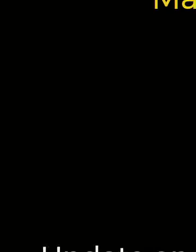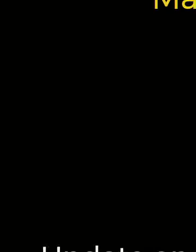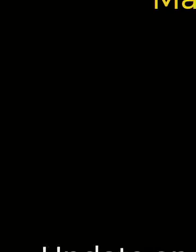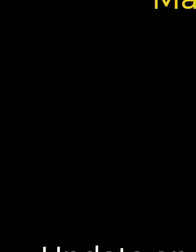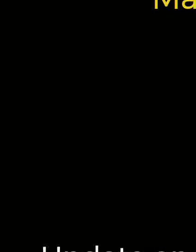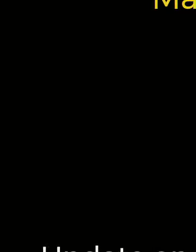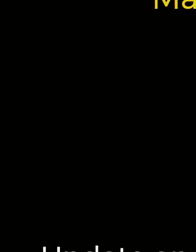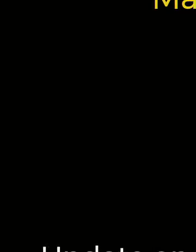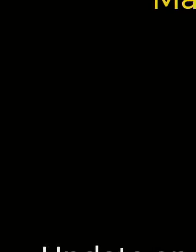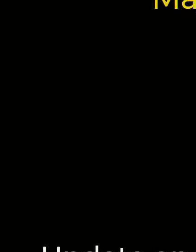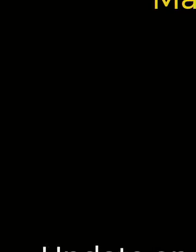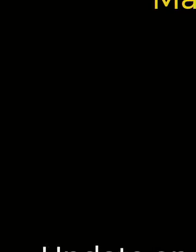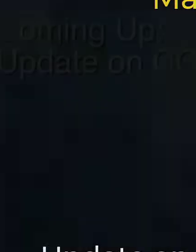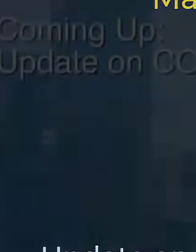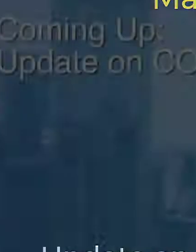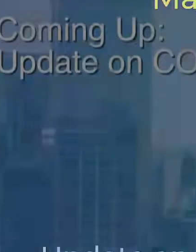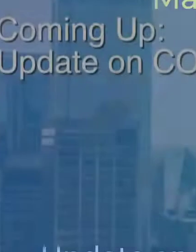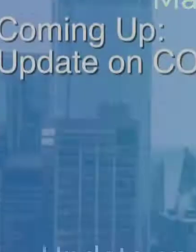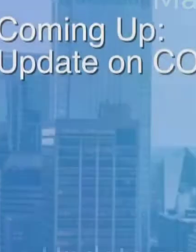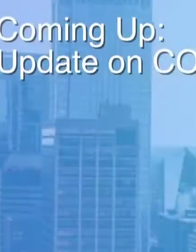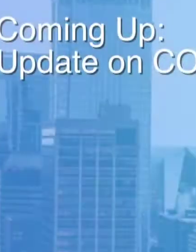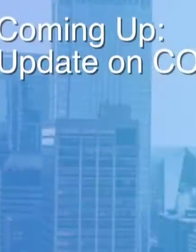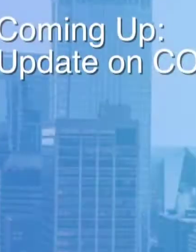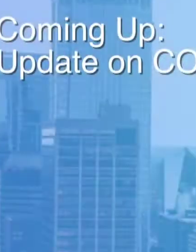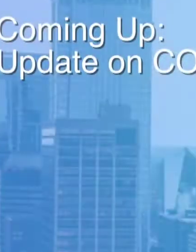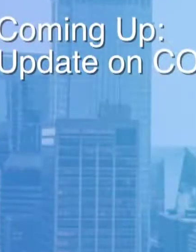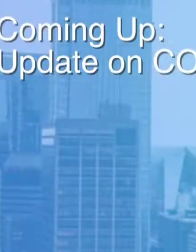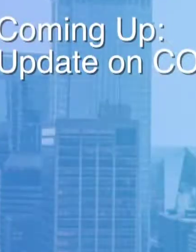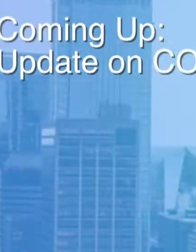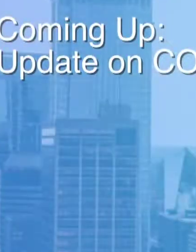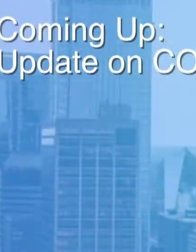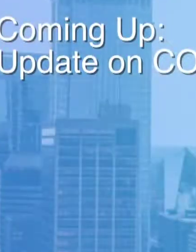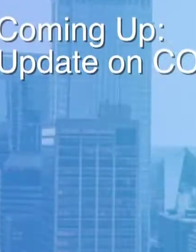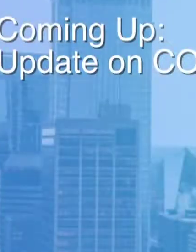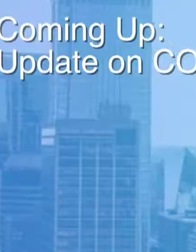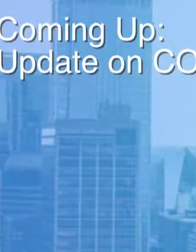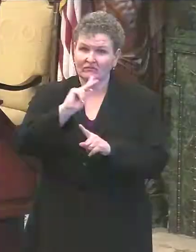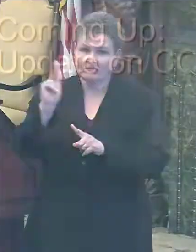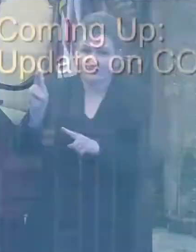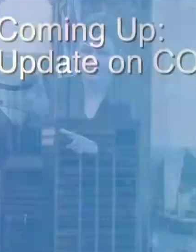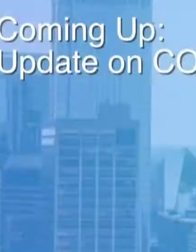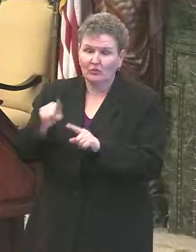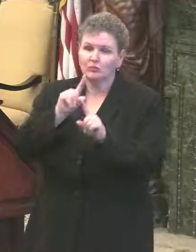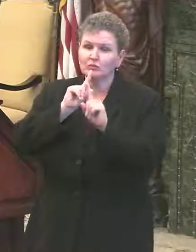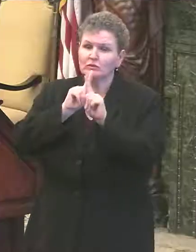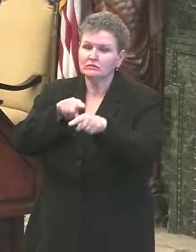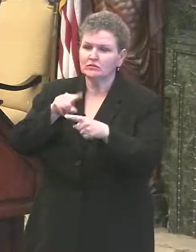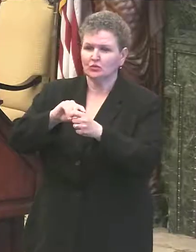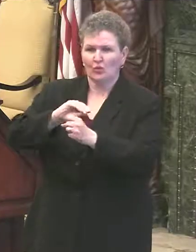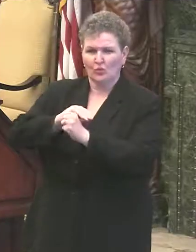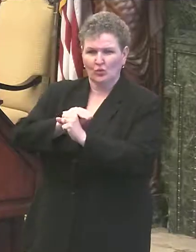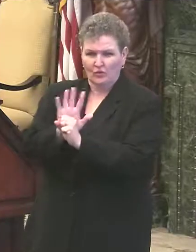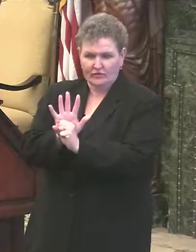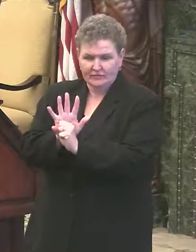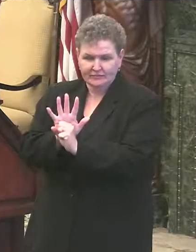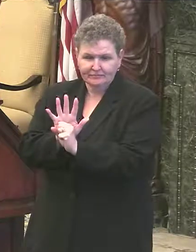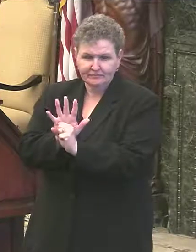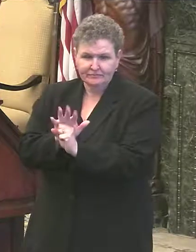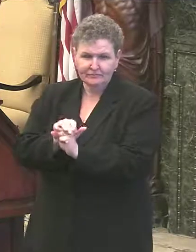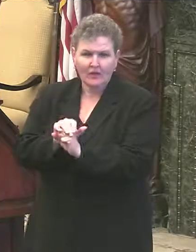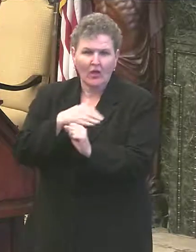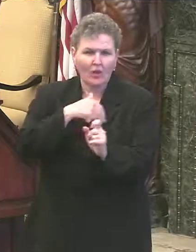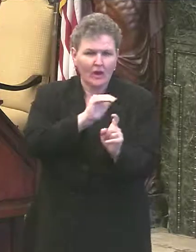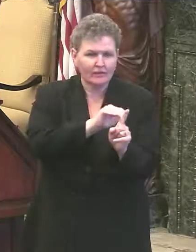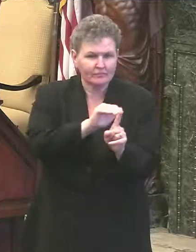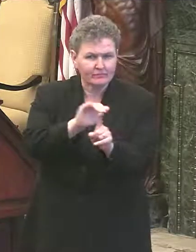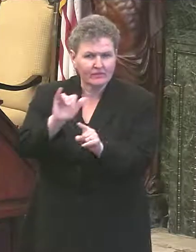Good afternoon, everyone, and thank you for joining our briefing on the City of Philadelphia's response to COVID-19. As a reminder, the Zoom